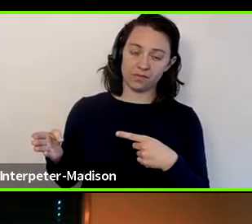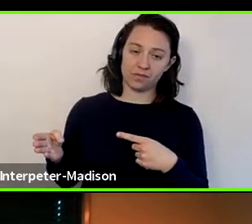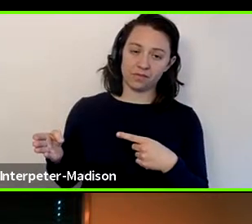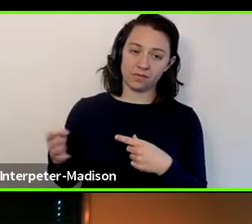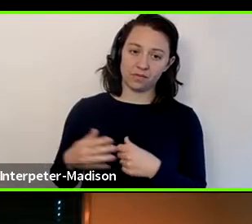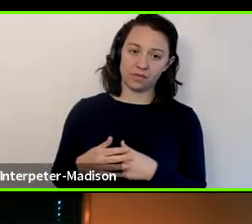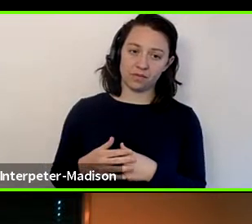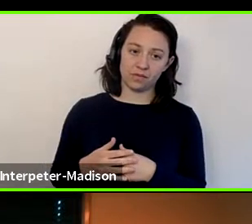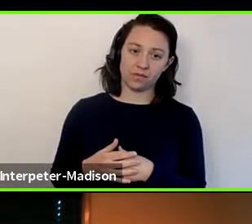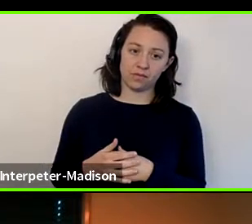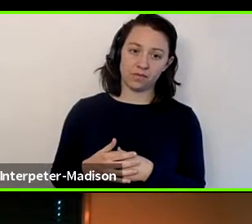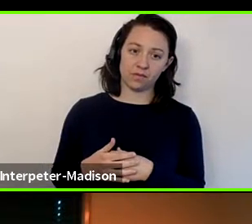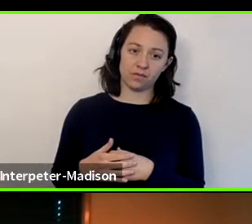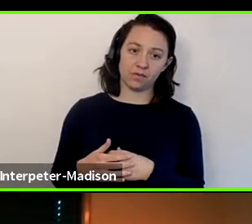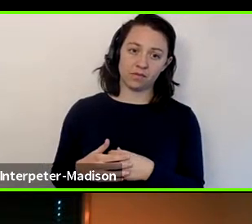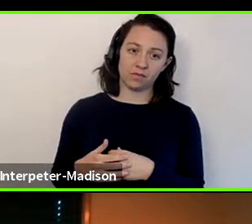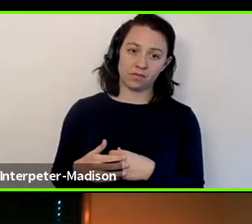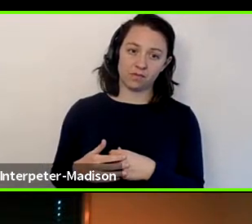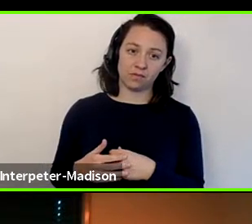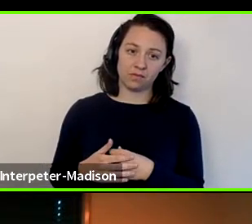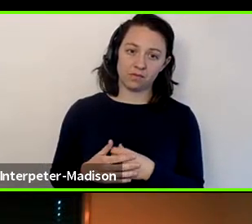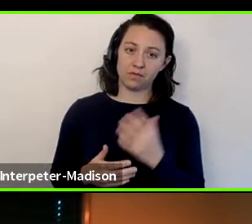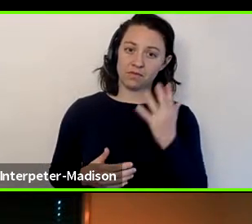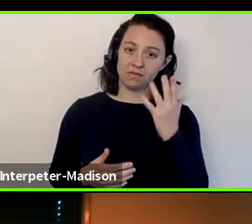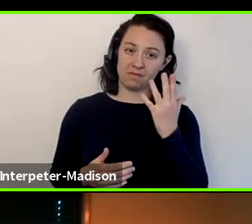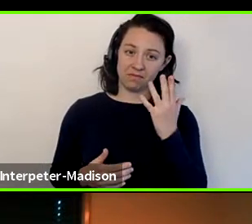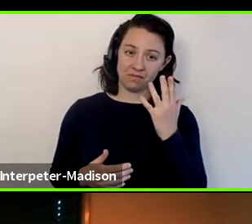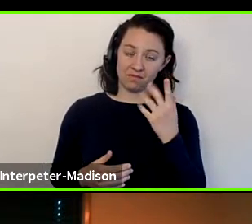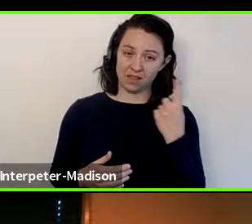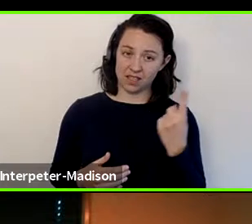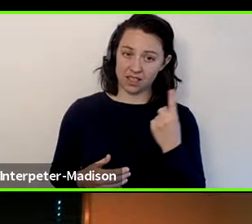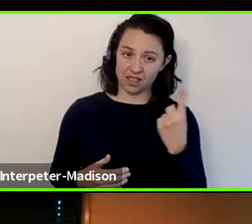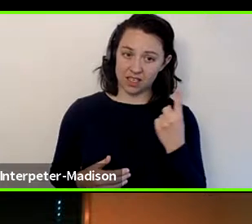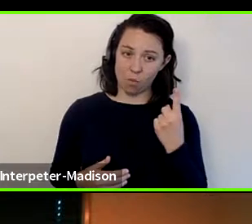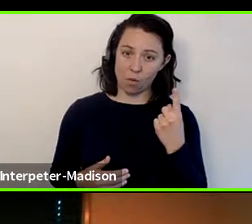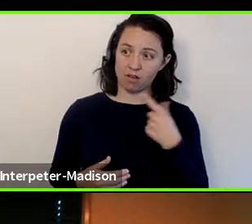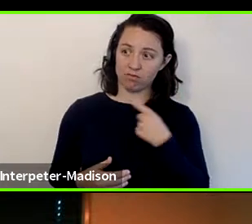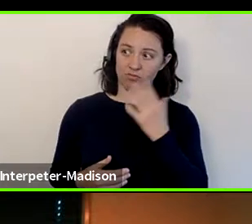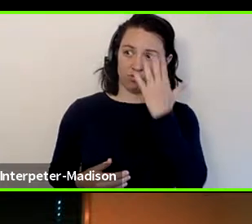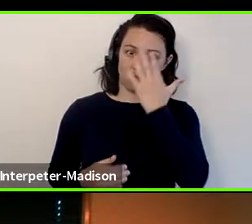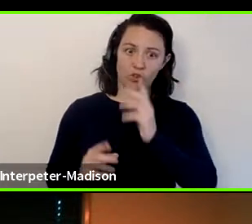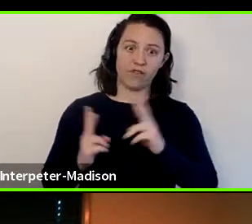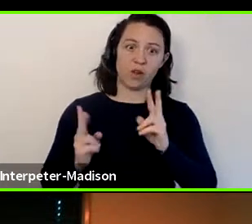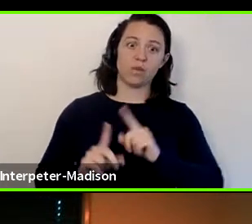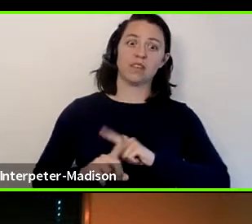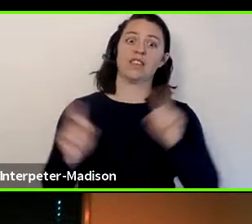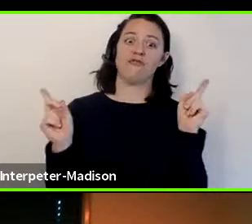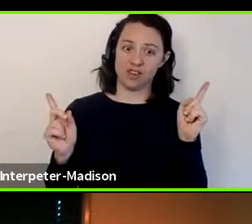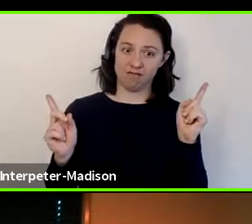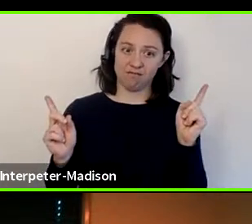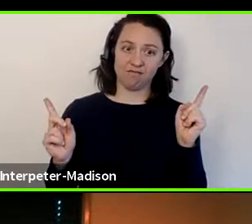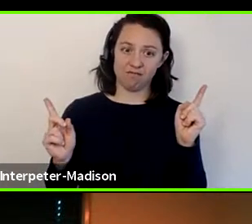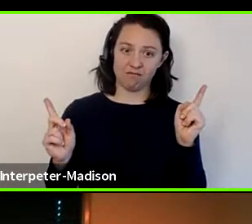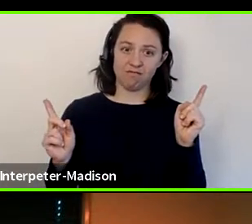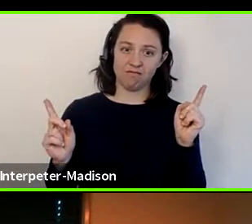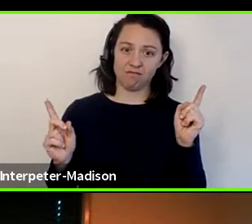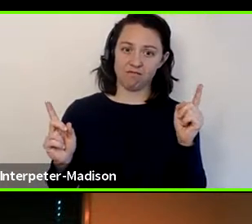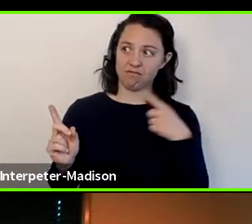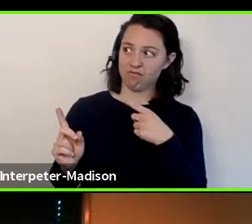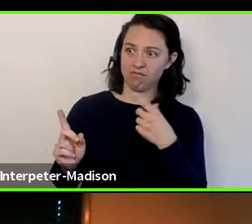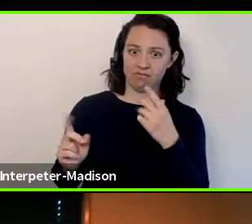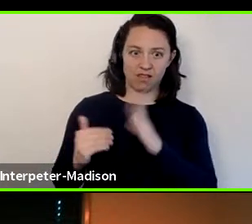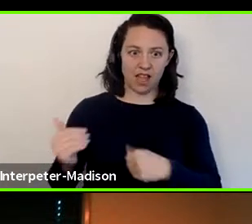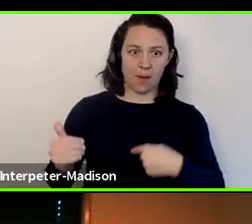someone who didn't look anything like me walk in and ask for a vaccine, and the people explained to him that he didn't qualify and couldn't